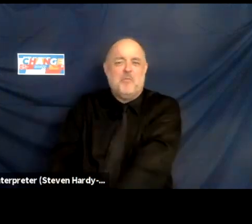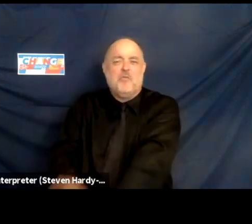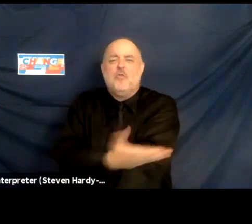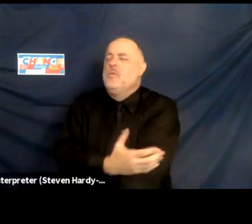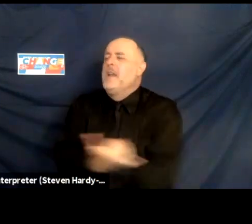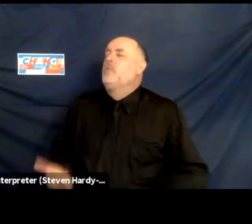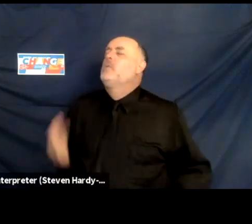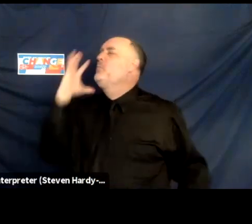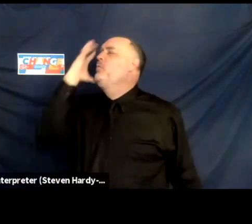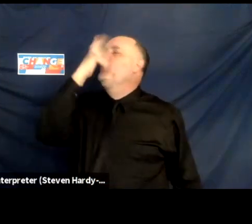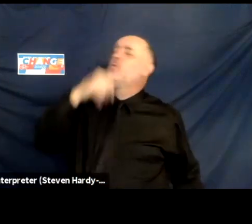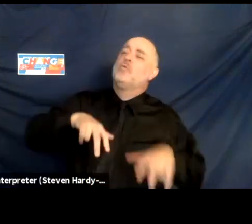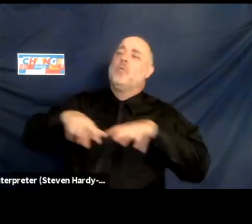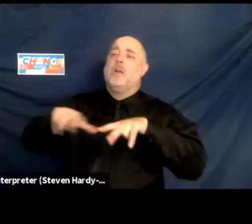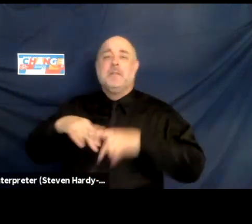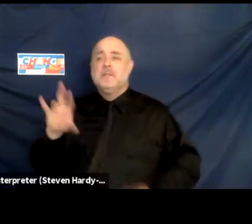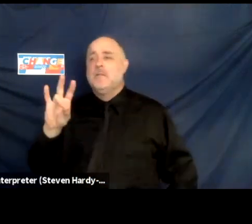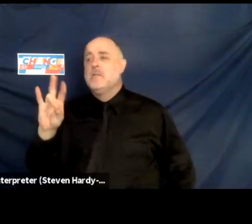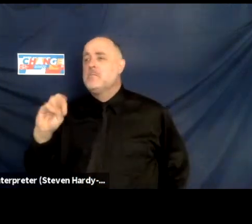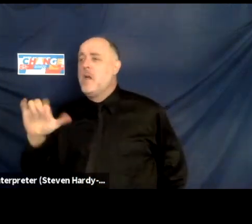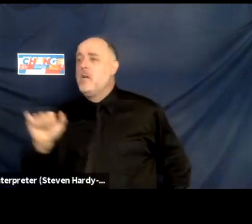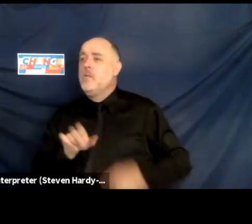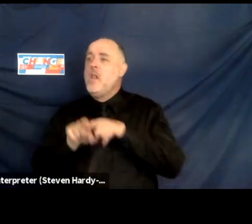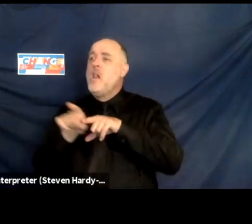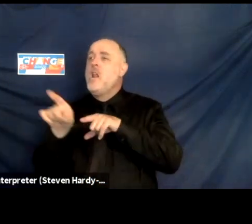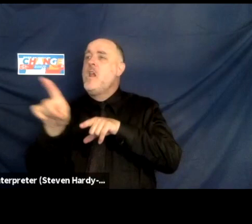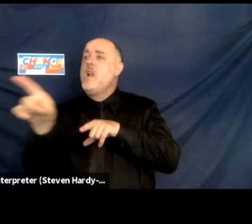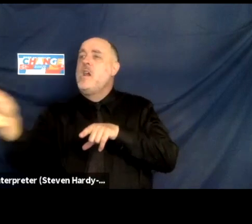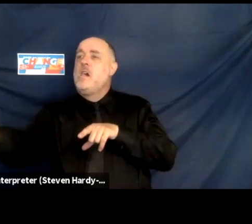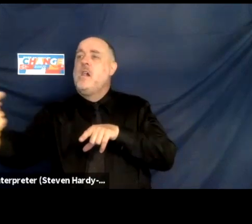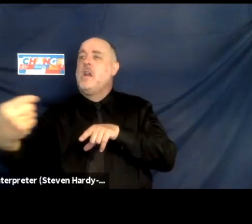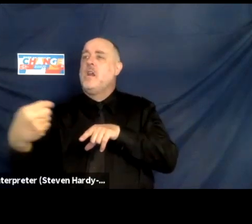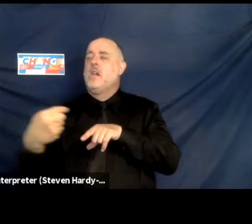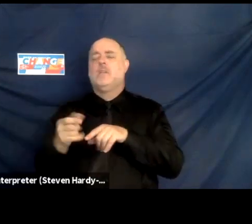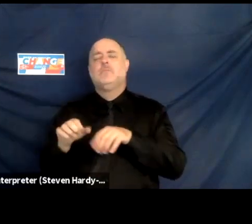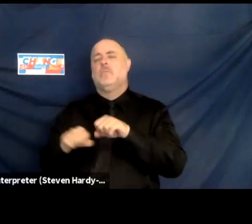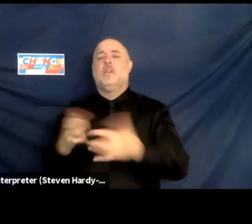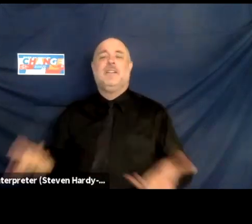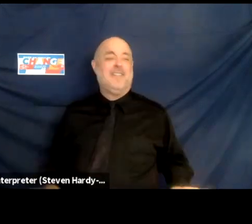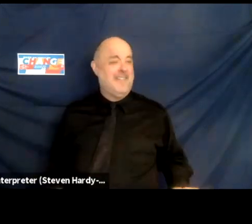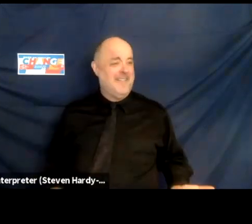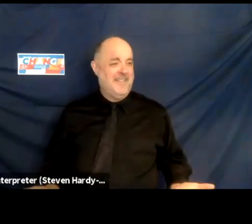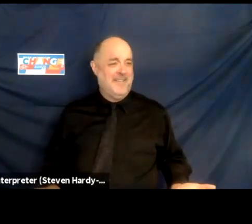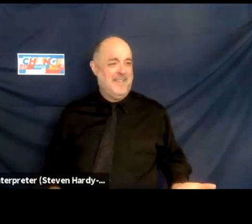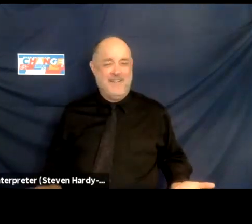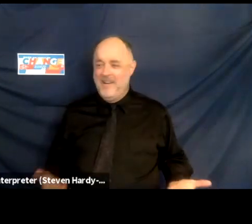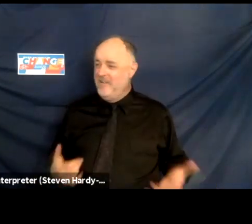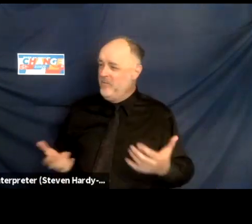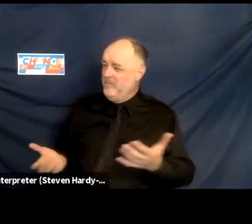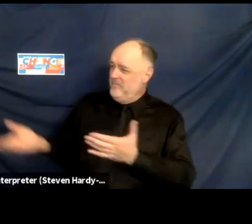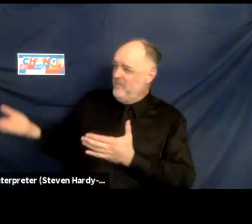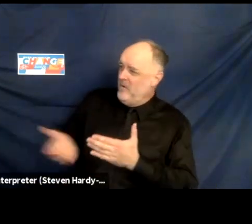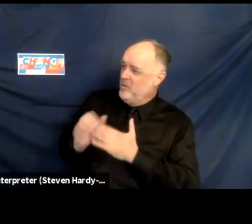ride, and about 7 miles each way, back and forth. And we opened a couple of years ago the tree, and it makes a long-awaited